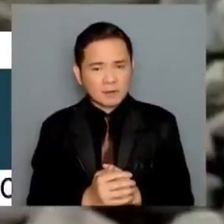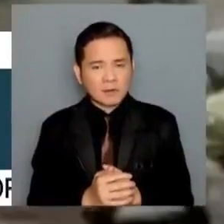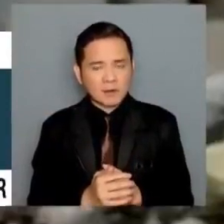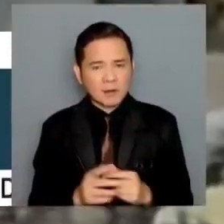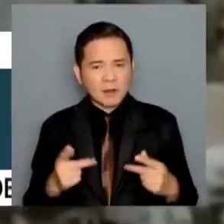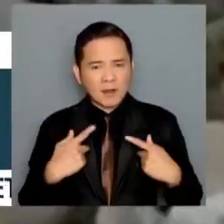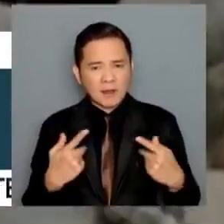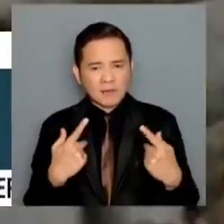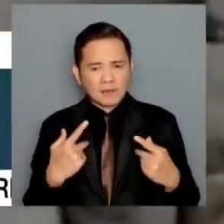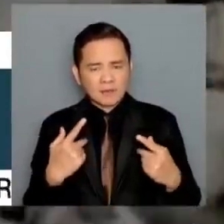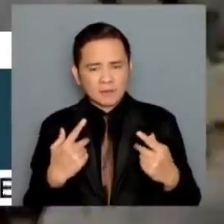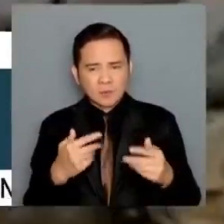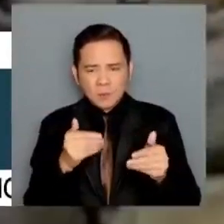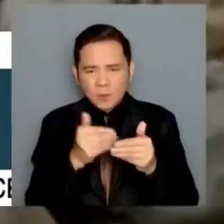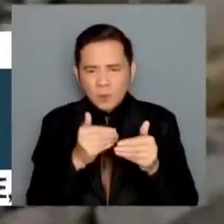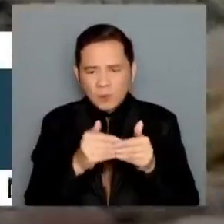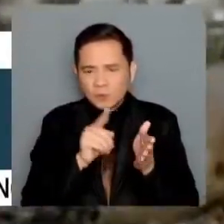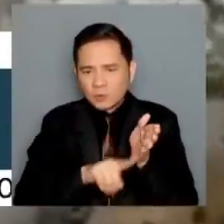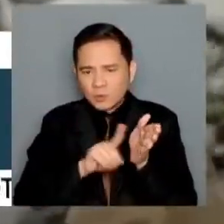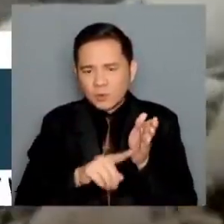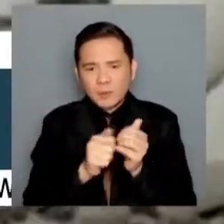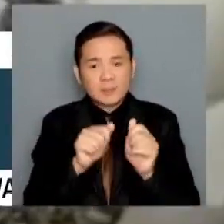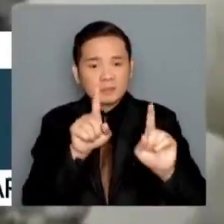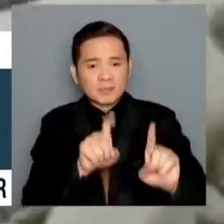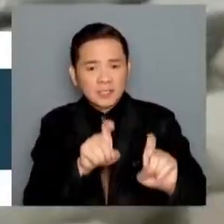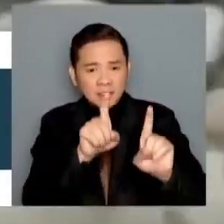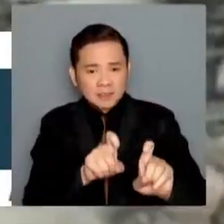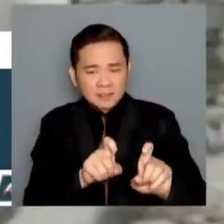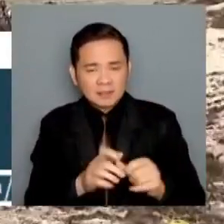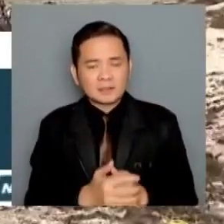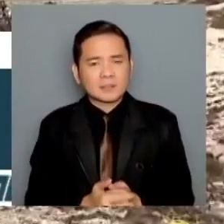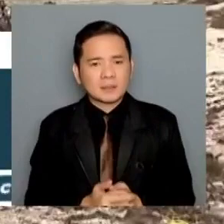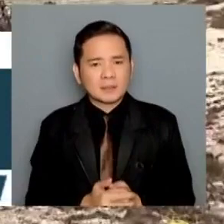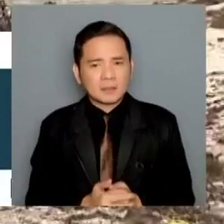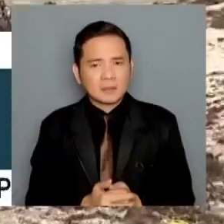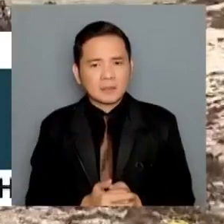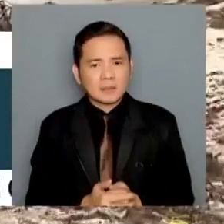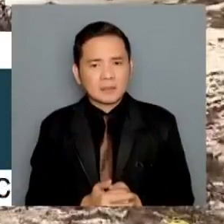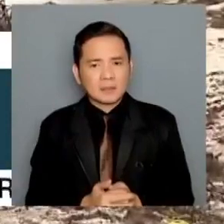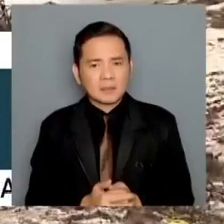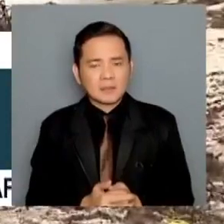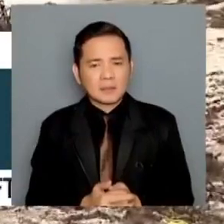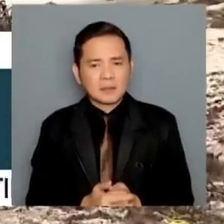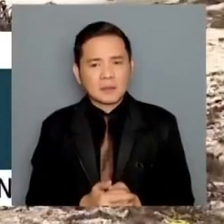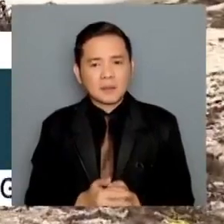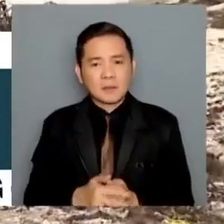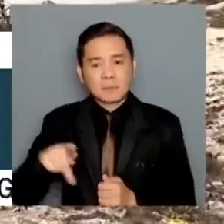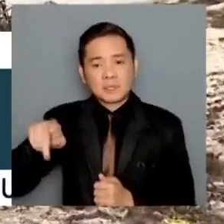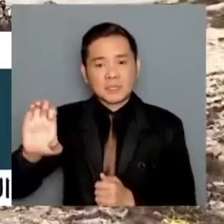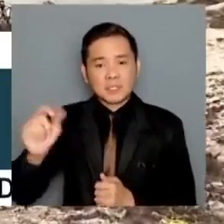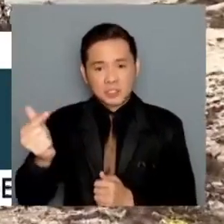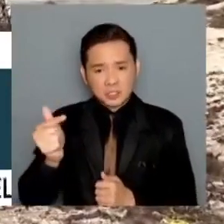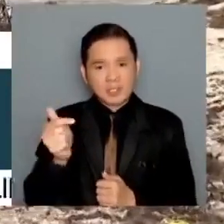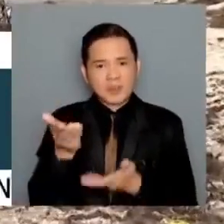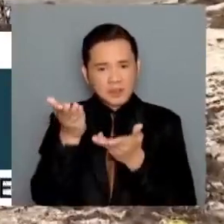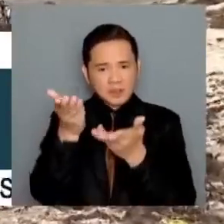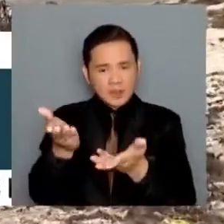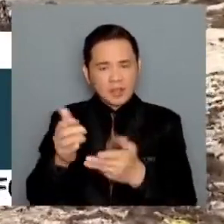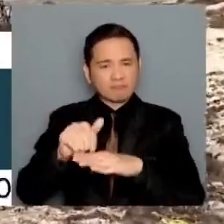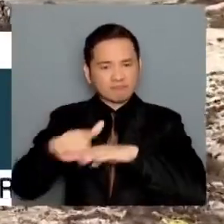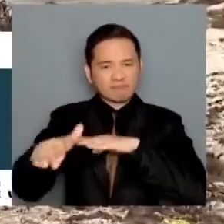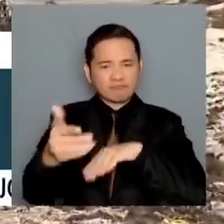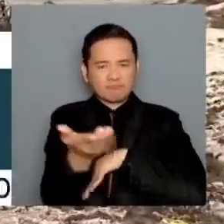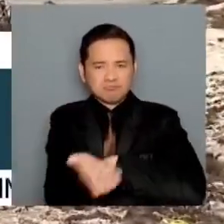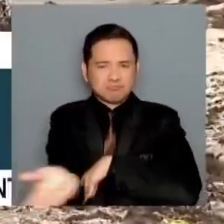us also with the test. PCG, Philippine Coast Guard, is there 24/7. Okay. And PFAR is also